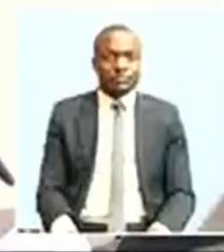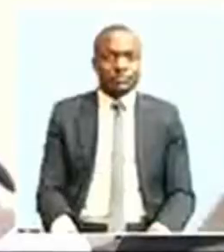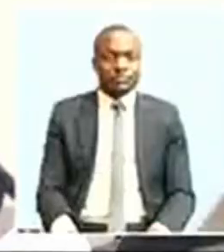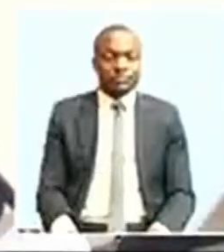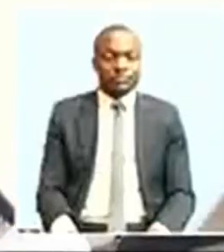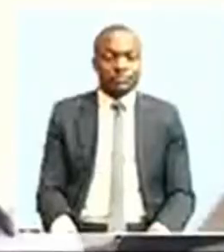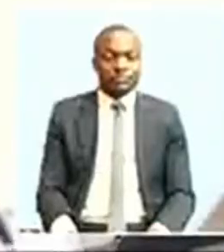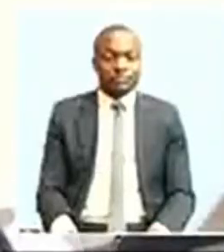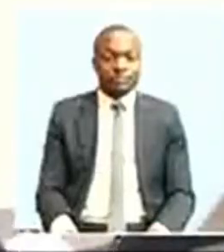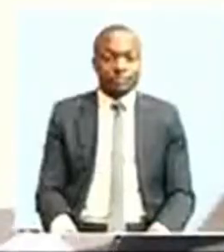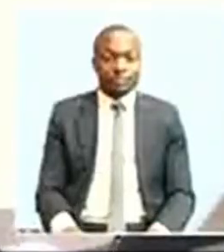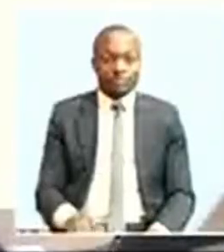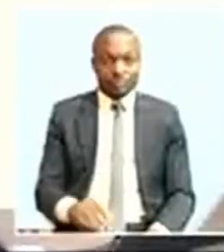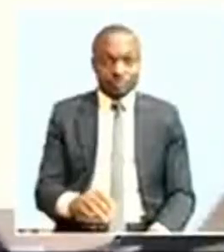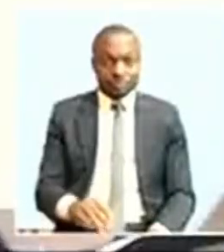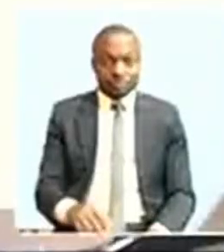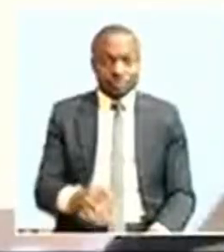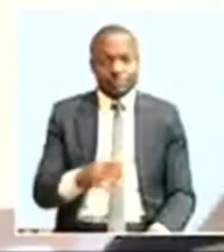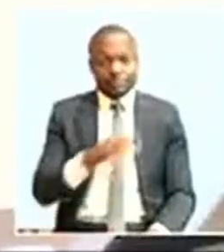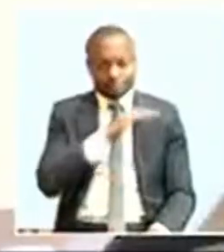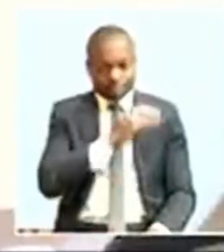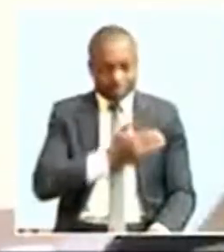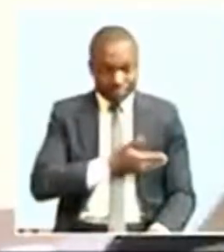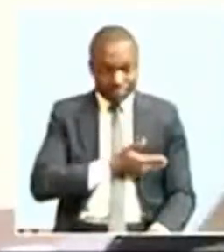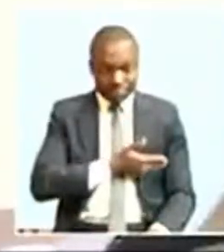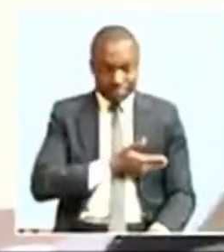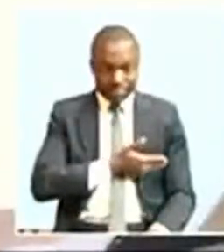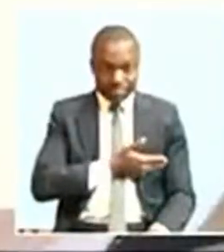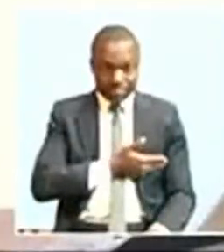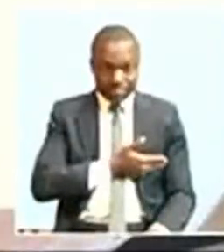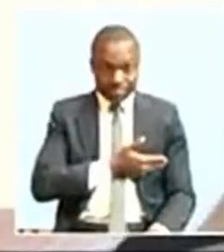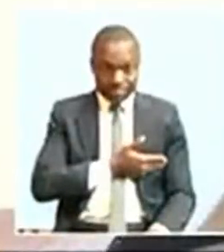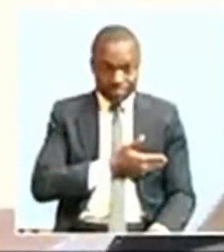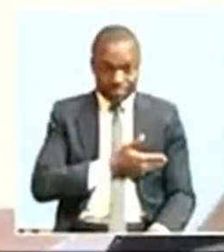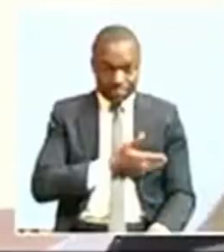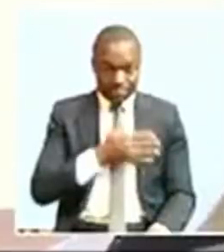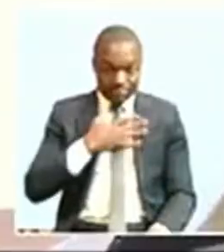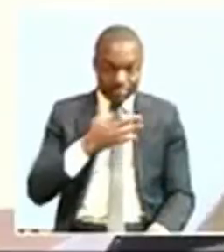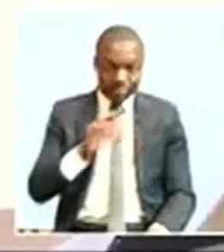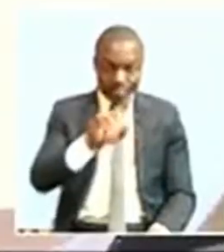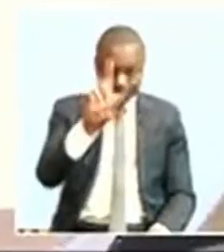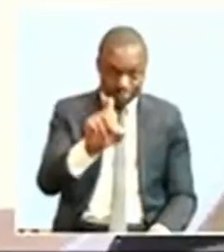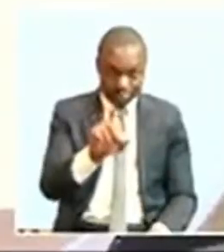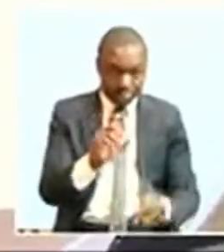Yeah, a quick one, Madam. Yeah, on page 5.